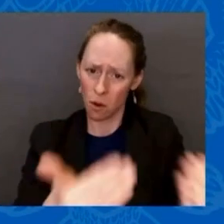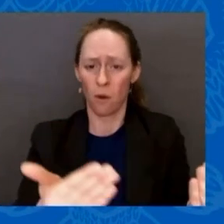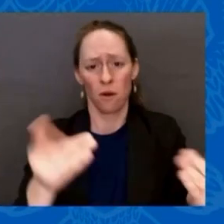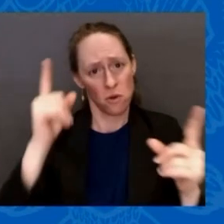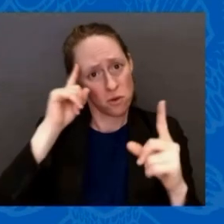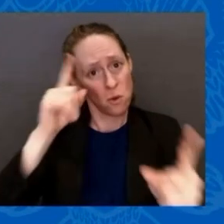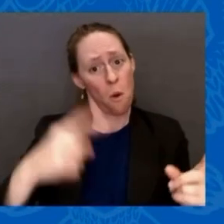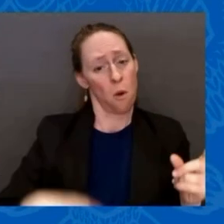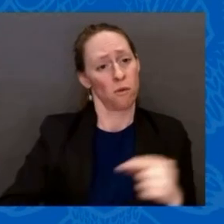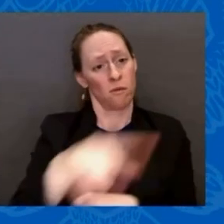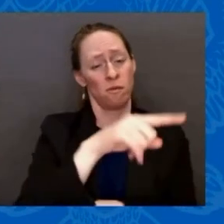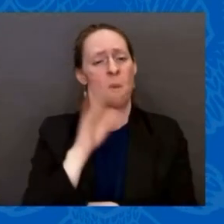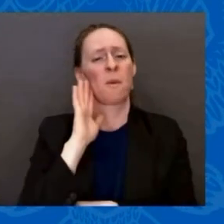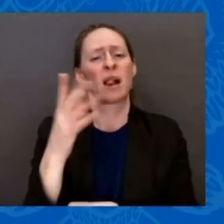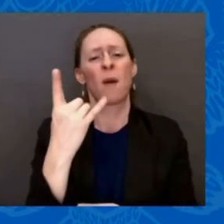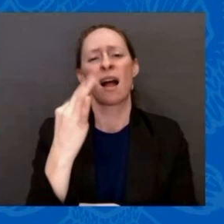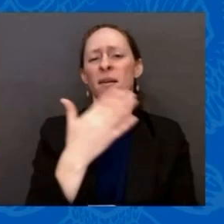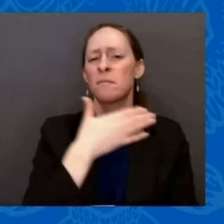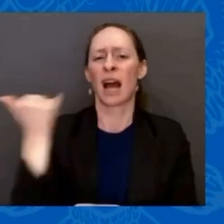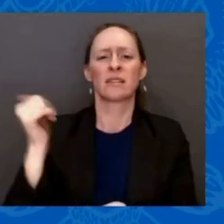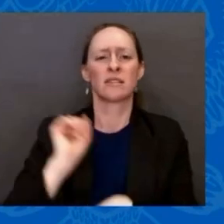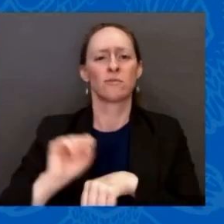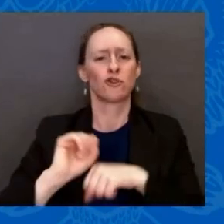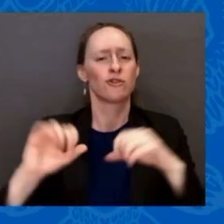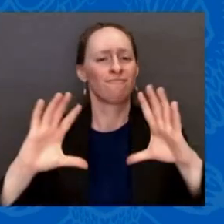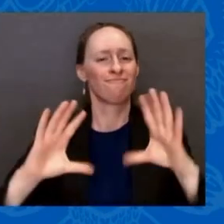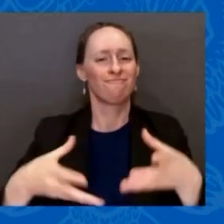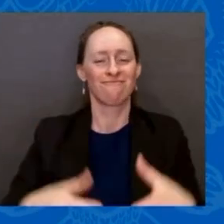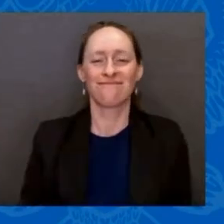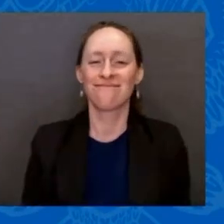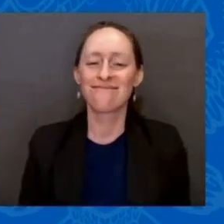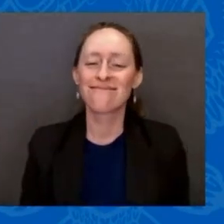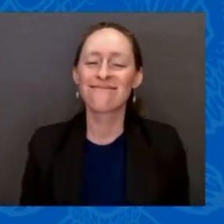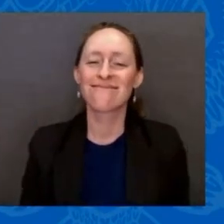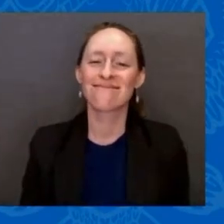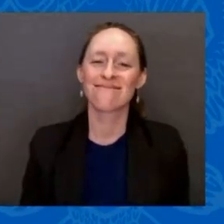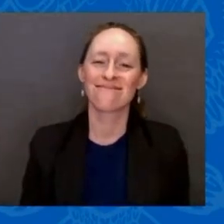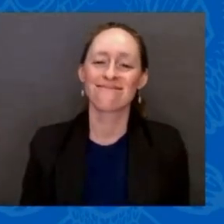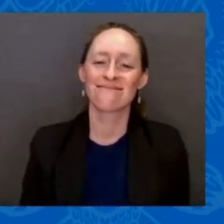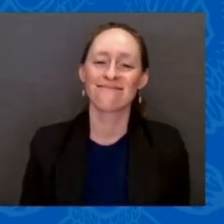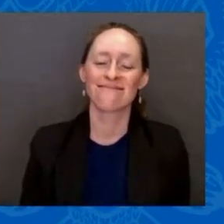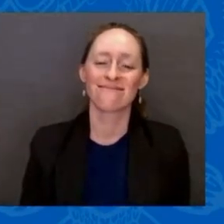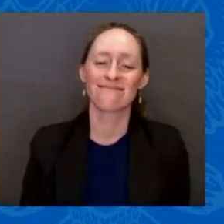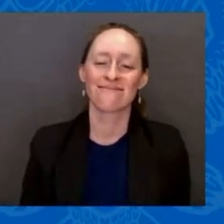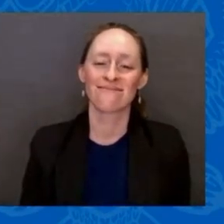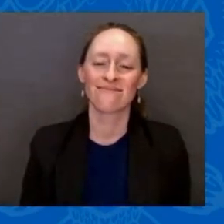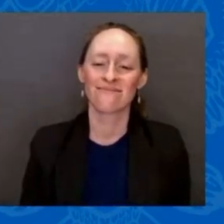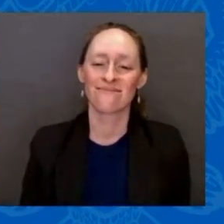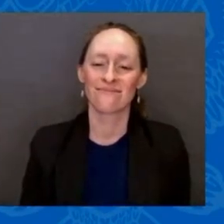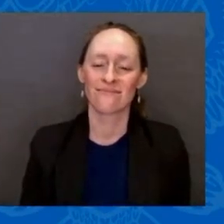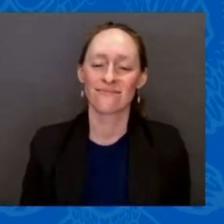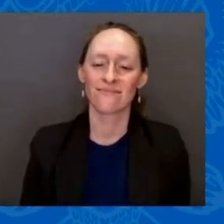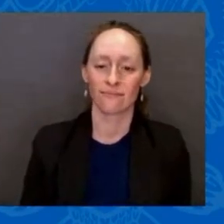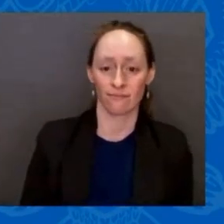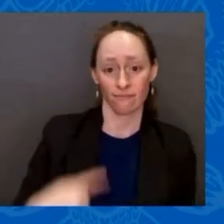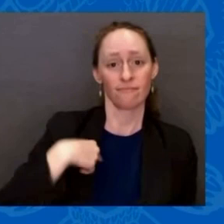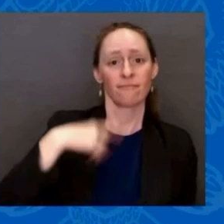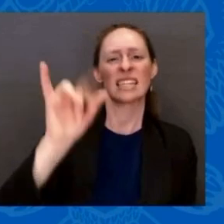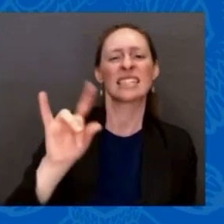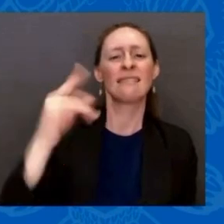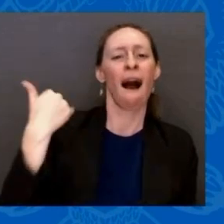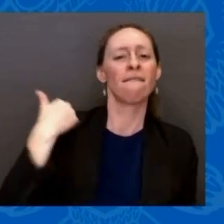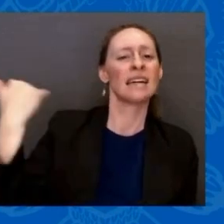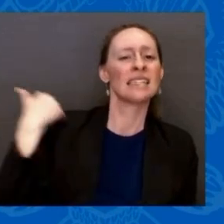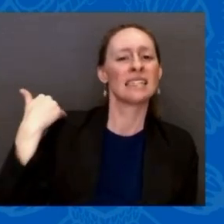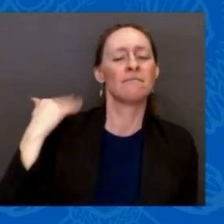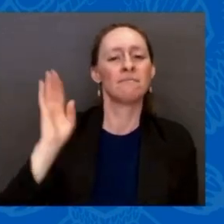And by the way, I met with the Business Roundtable and others. They said, why am I so pro-union? I said, because it helps you. It really does. Think about